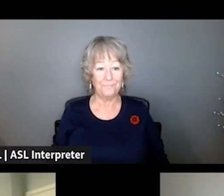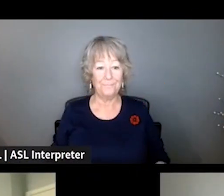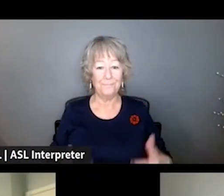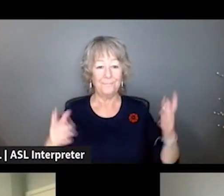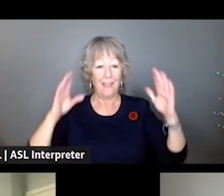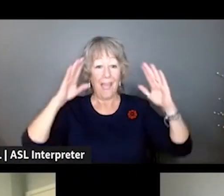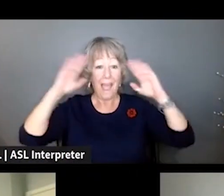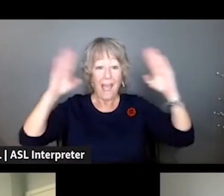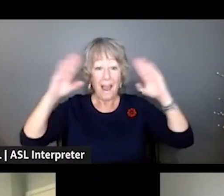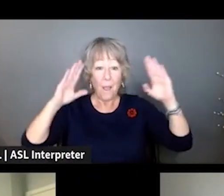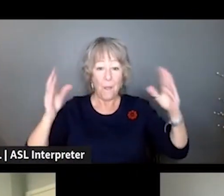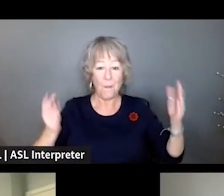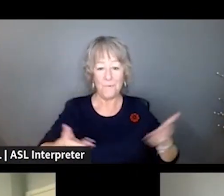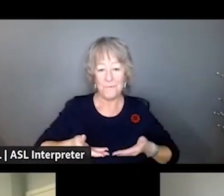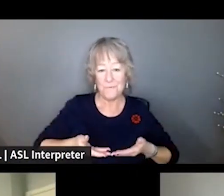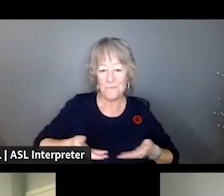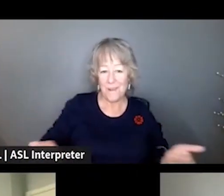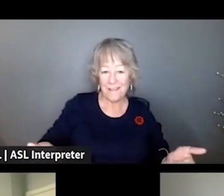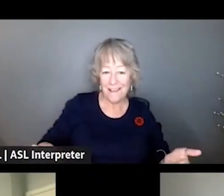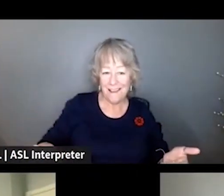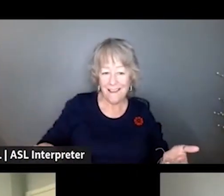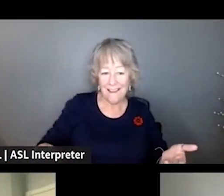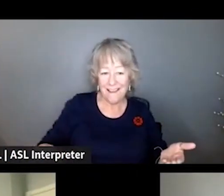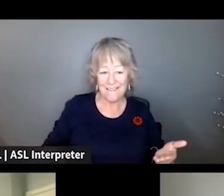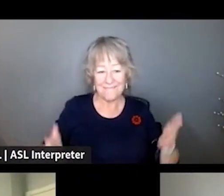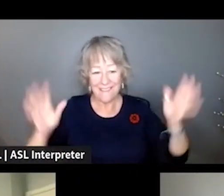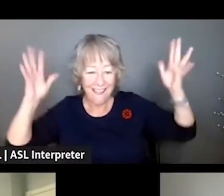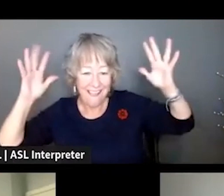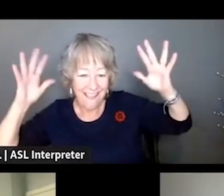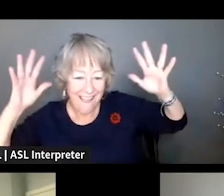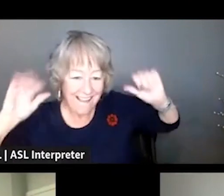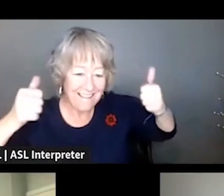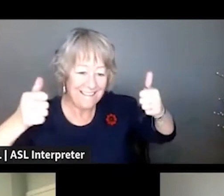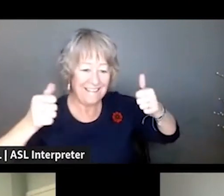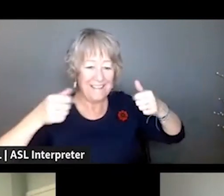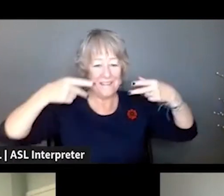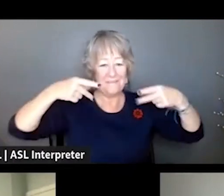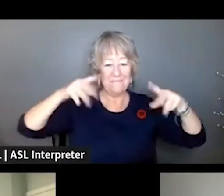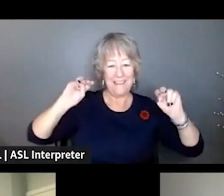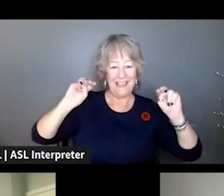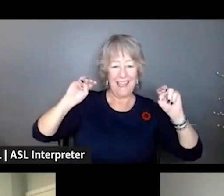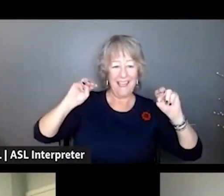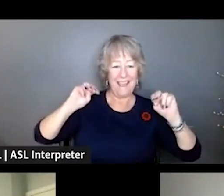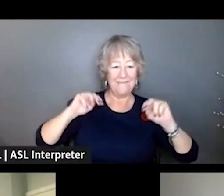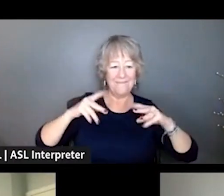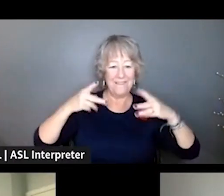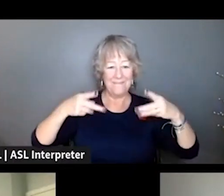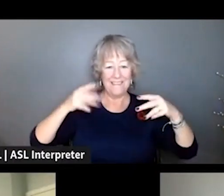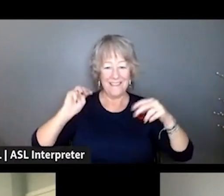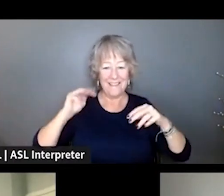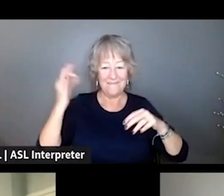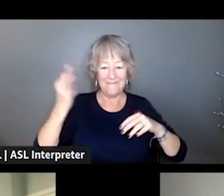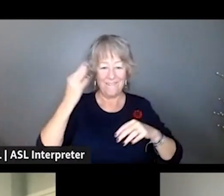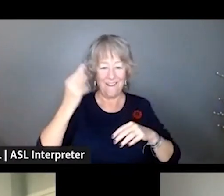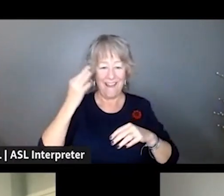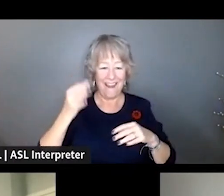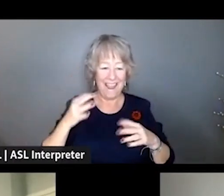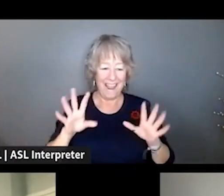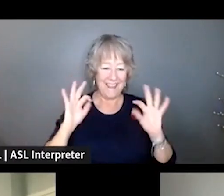And Bhavani, welcome to the show. Yay! It's PM, Friday PM. PM, there we go. There it